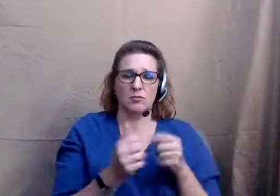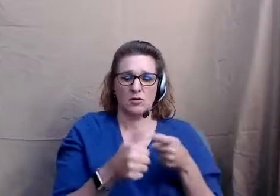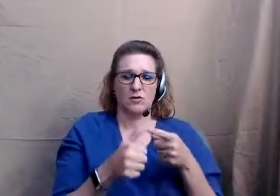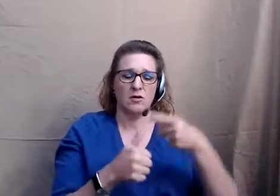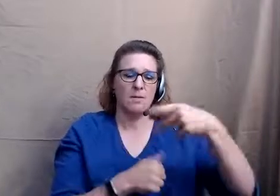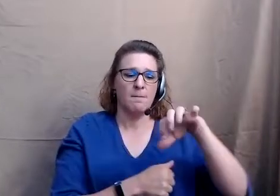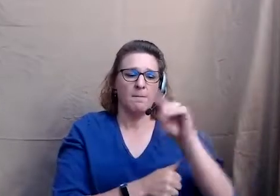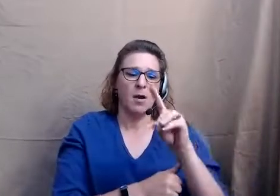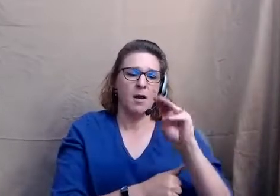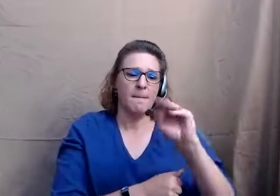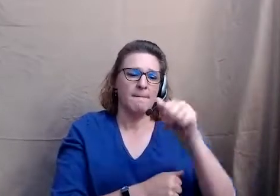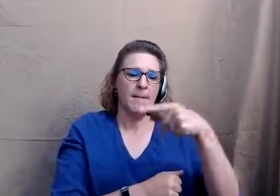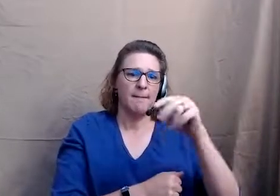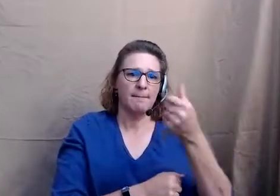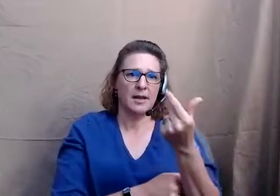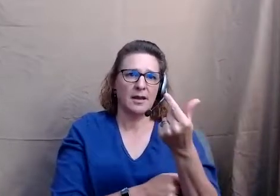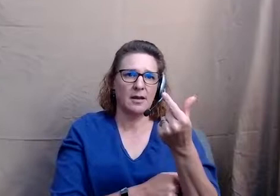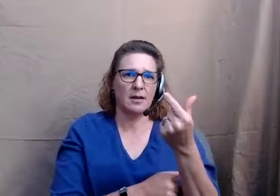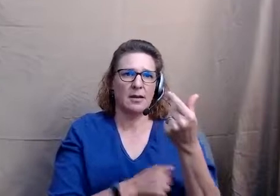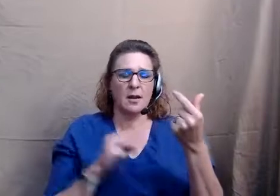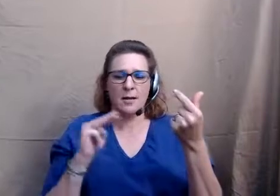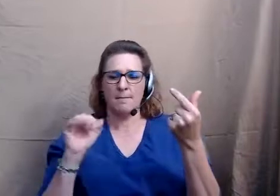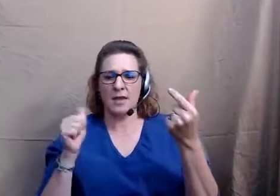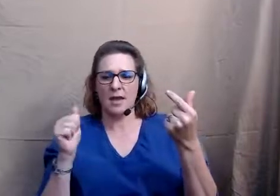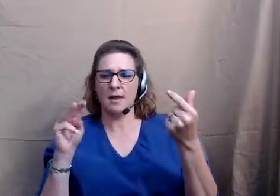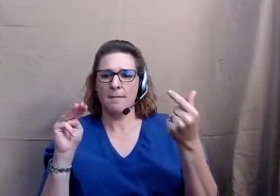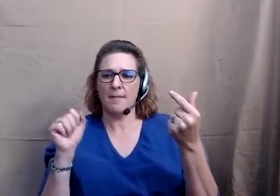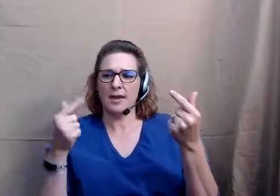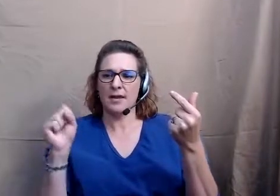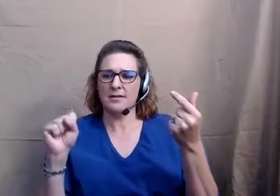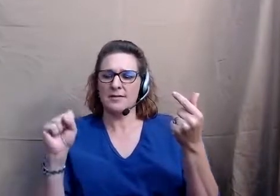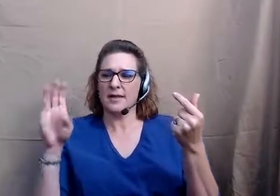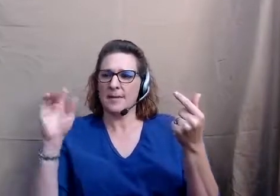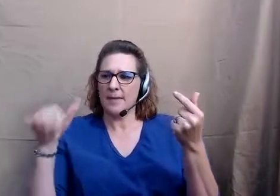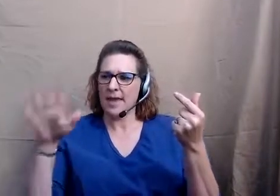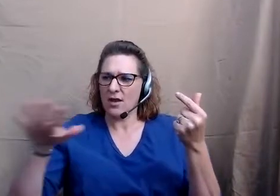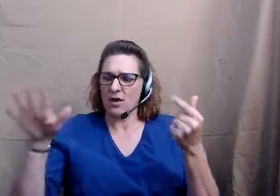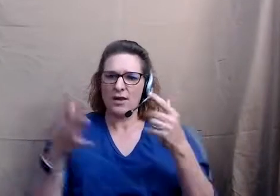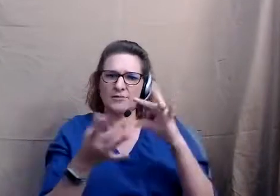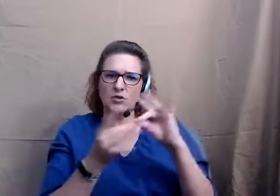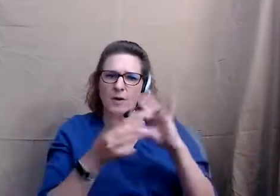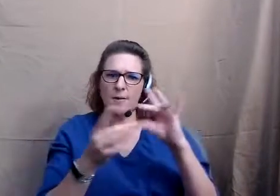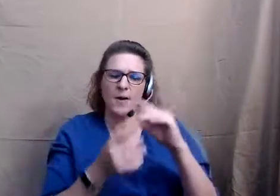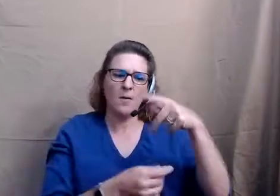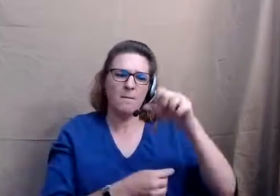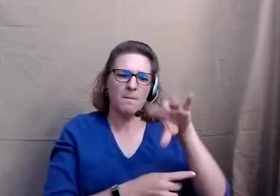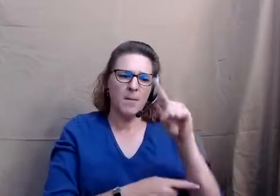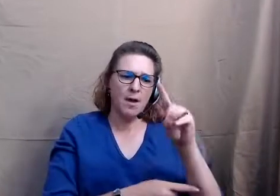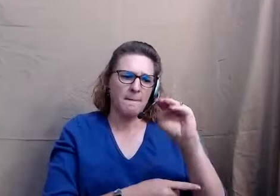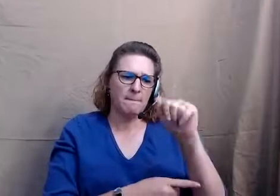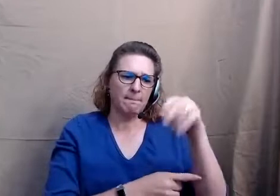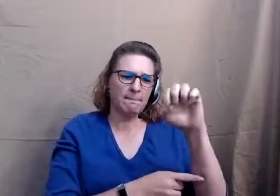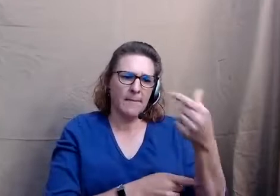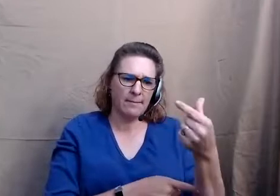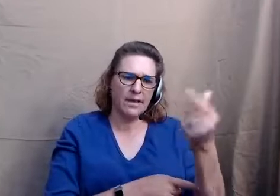mapping. Mia Mingus in the Bay Area had been talking about pod mapping for quite a while before the pandemic hit in